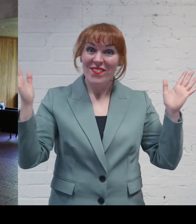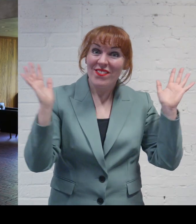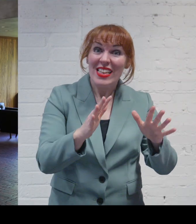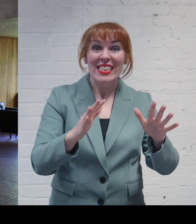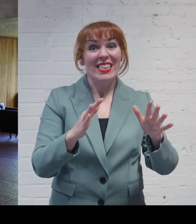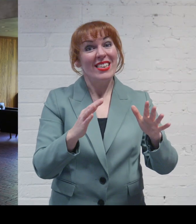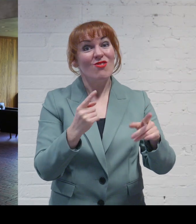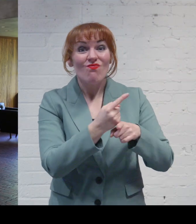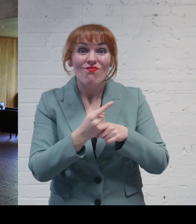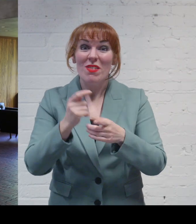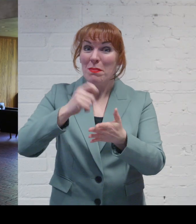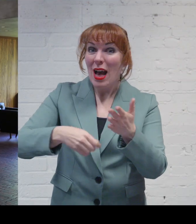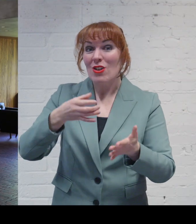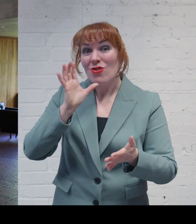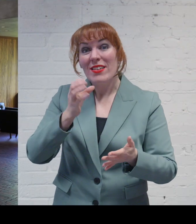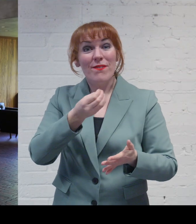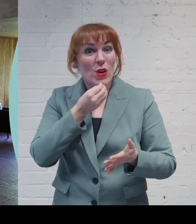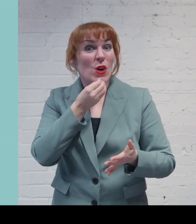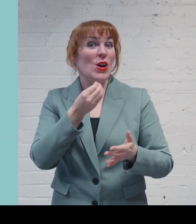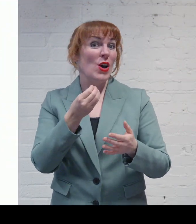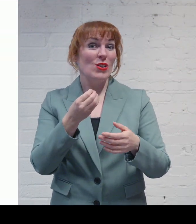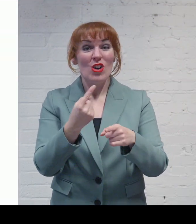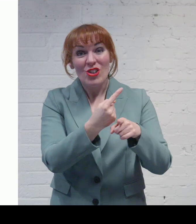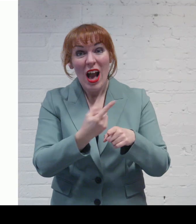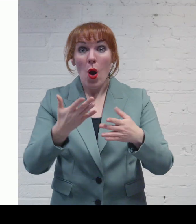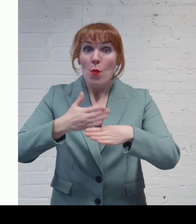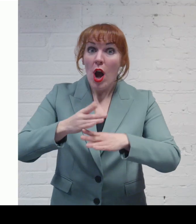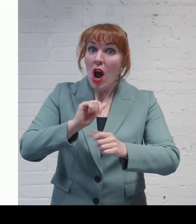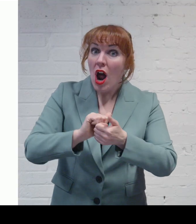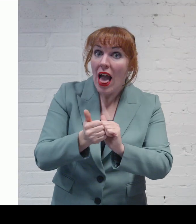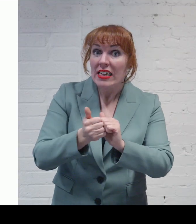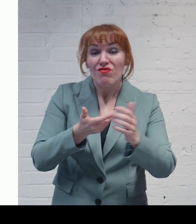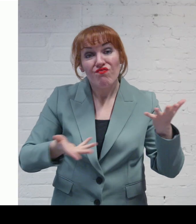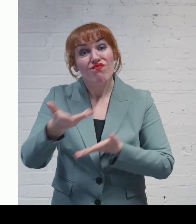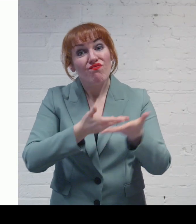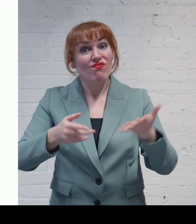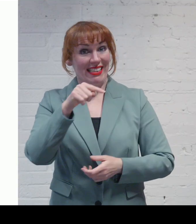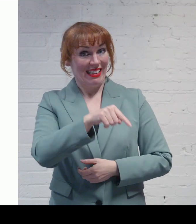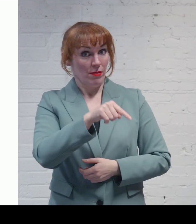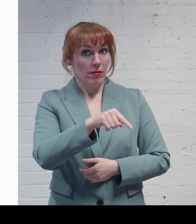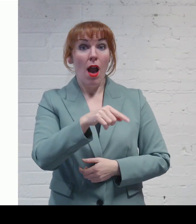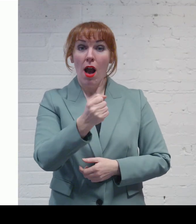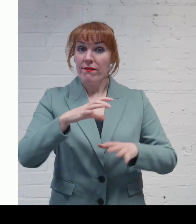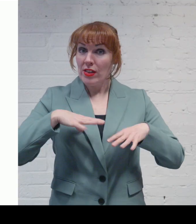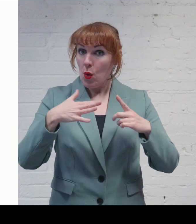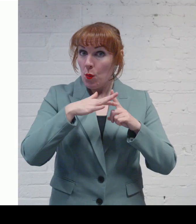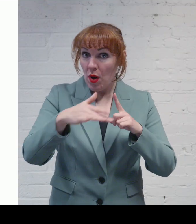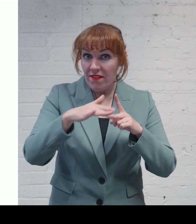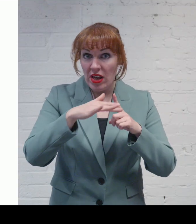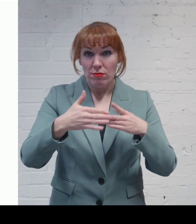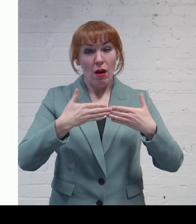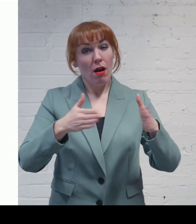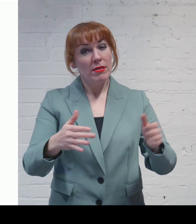hub where visitors are welcome to come along and meet with friends and colleagues. The cafe bar has free Wi-Fi and is open 7 days per